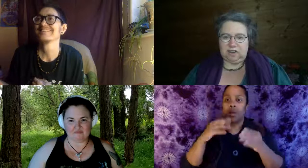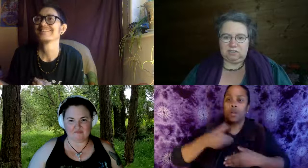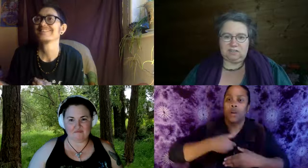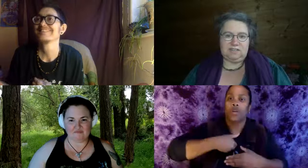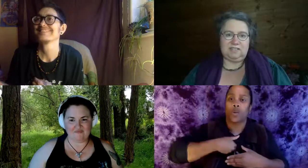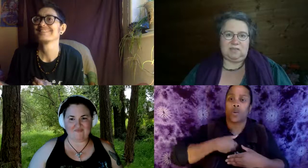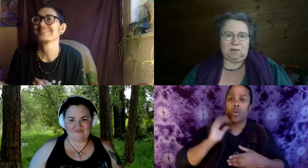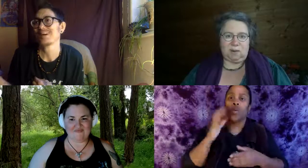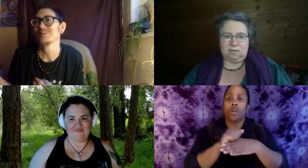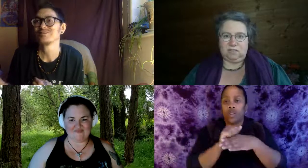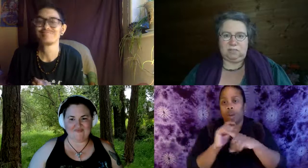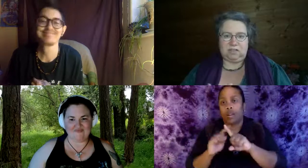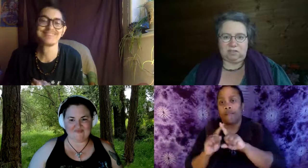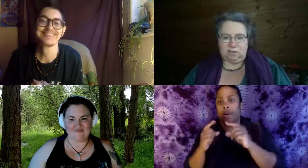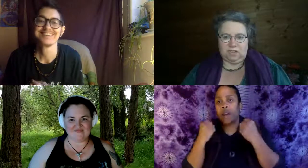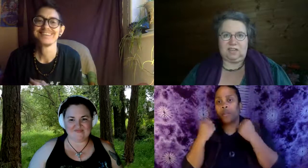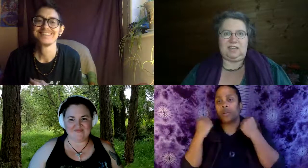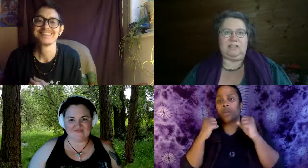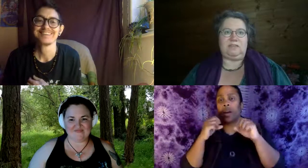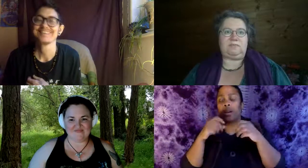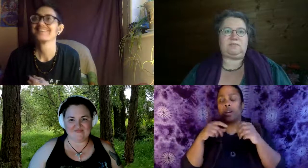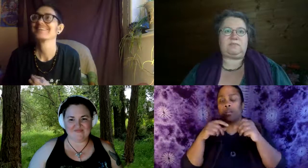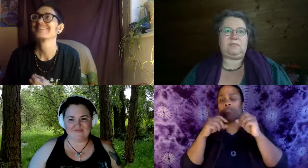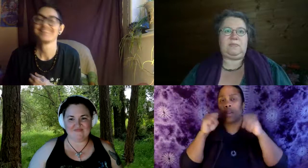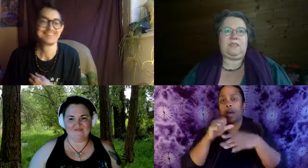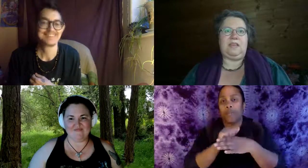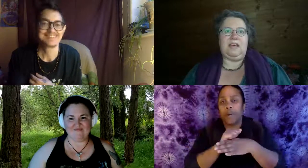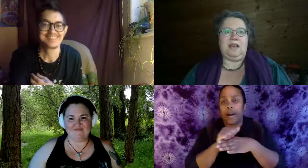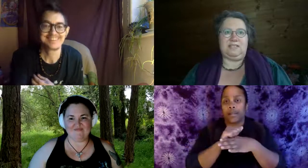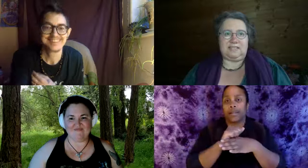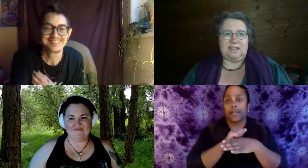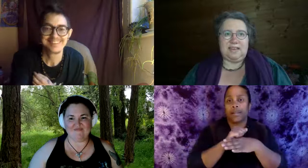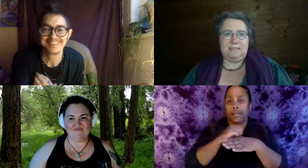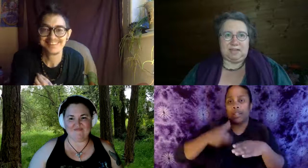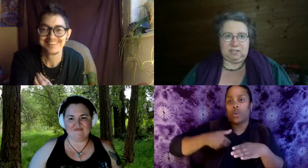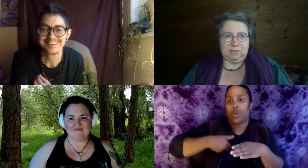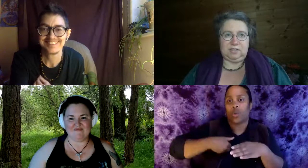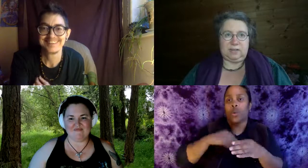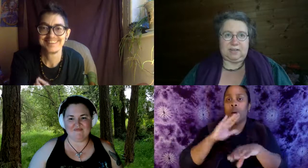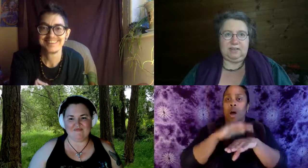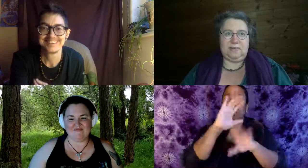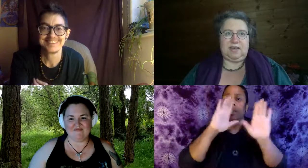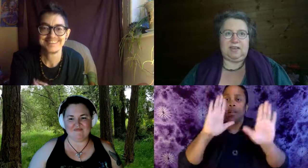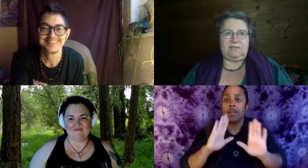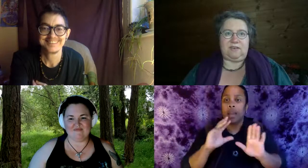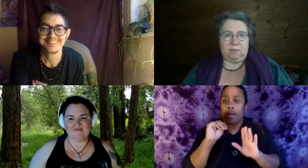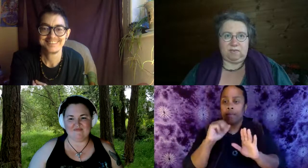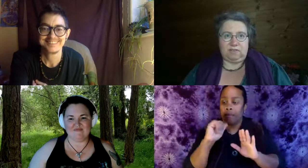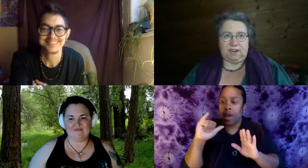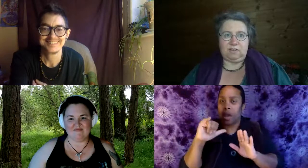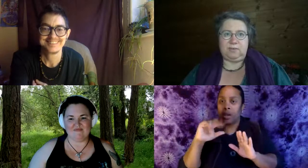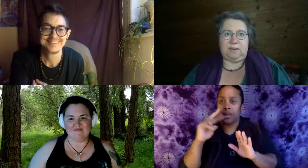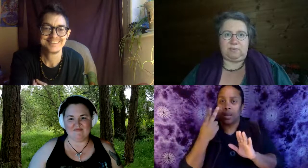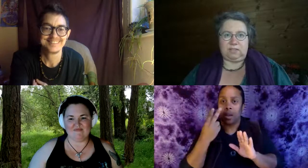sharing different exercises, giving you opportunities to practice doing reading and healing. On Sunday, May 2, this weekend, we have one